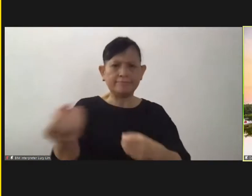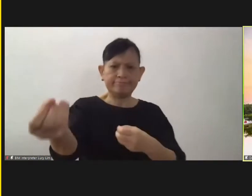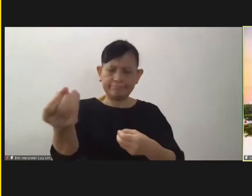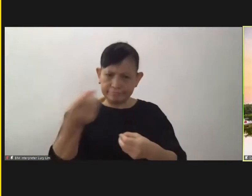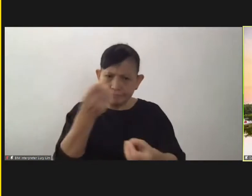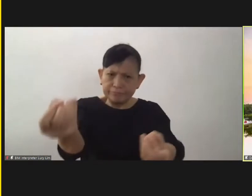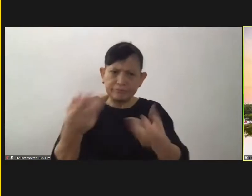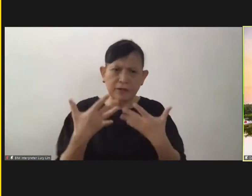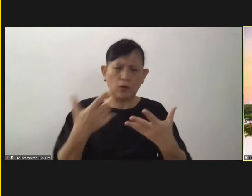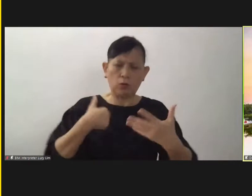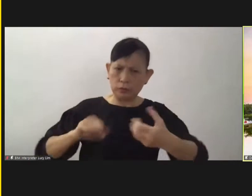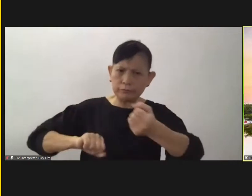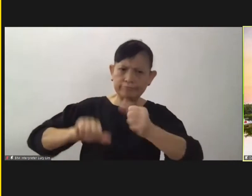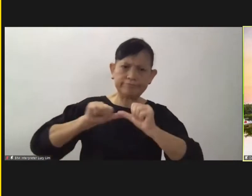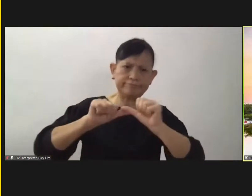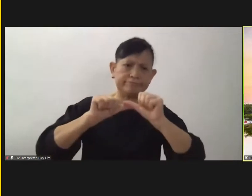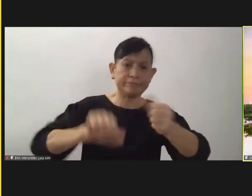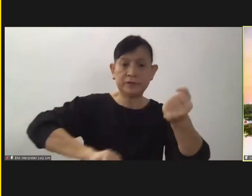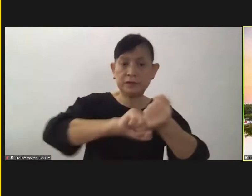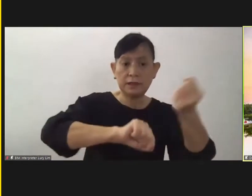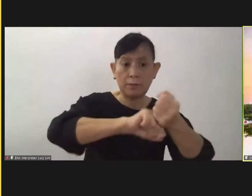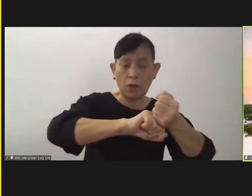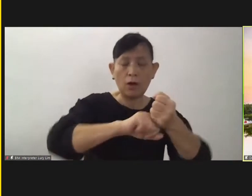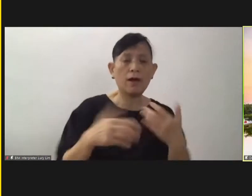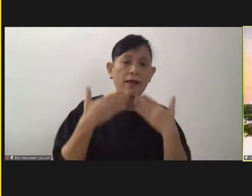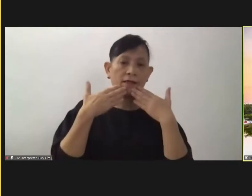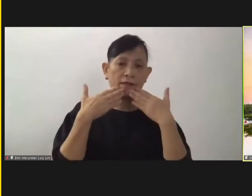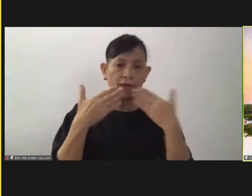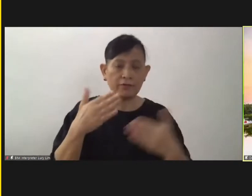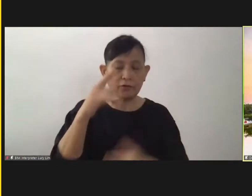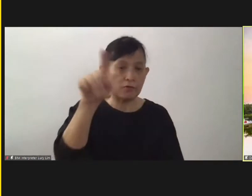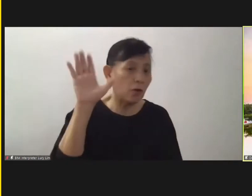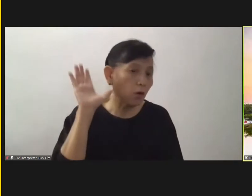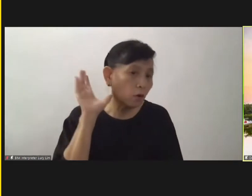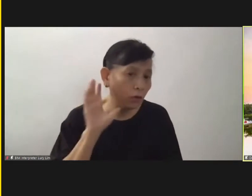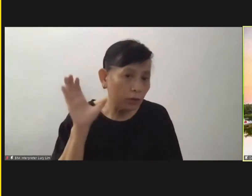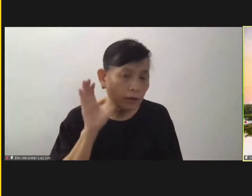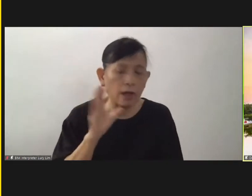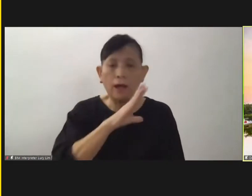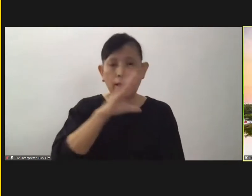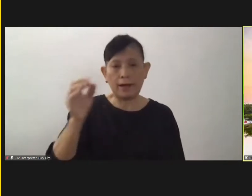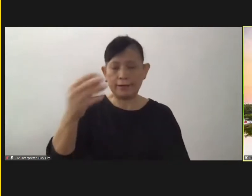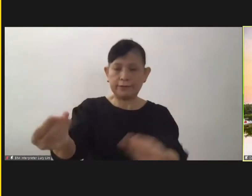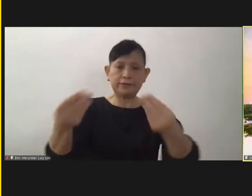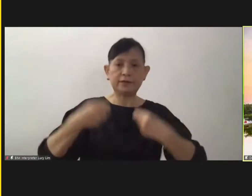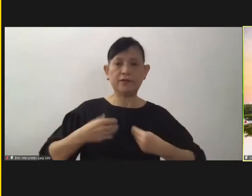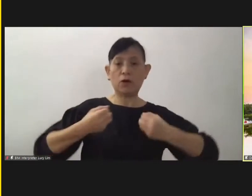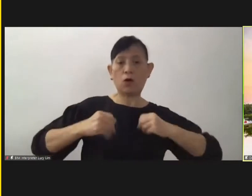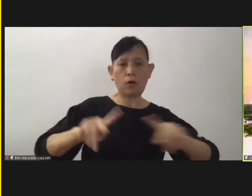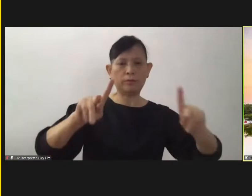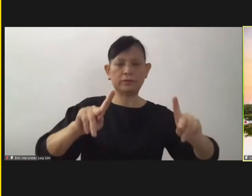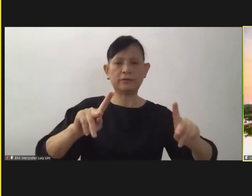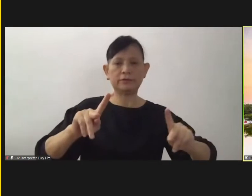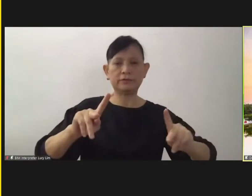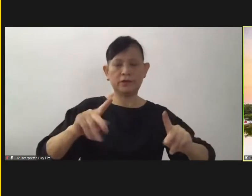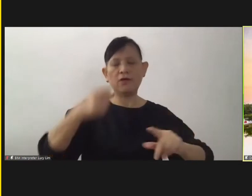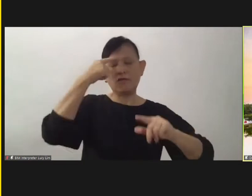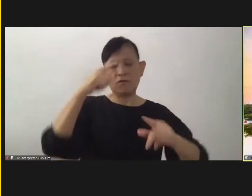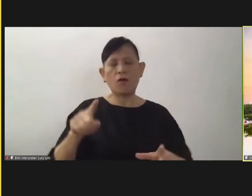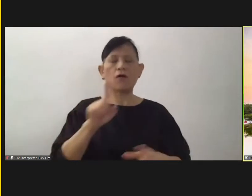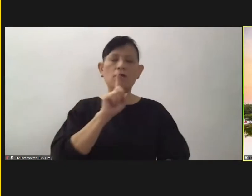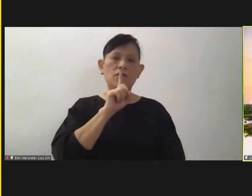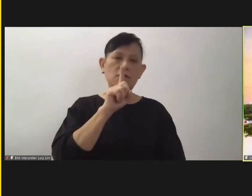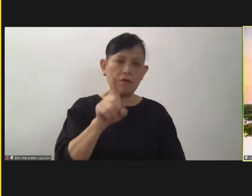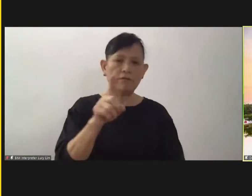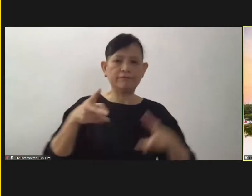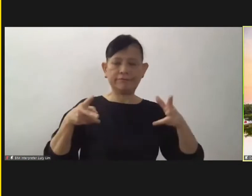you. Thank you for listening and giving me the opportunity to officially launch Youth